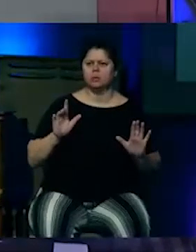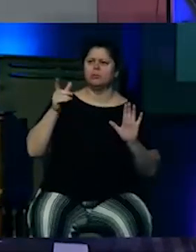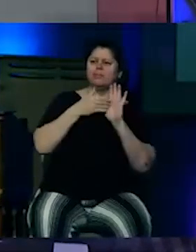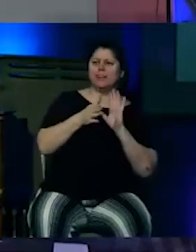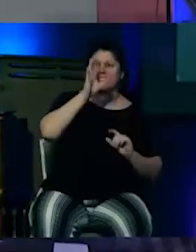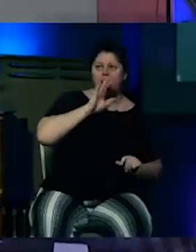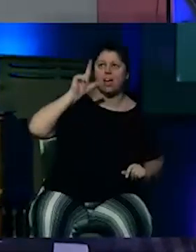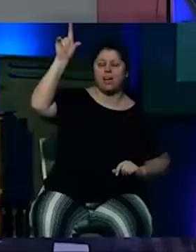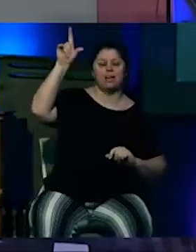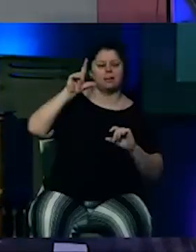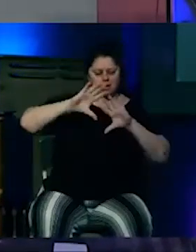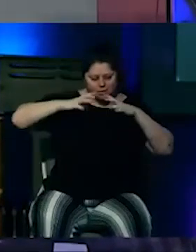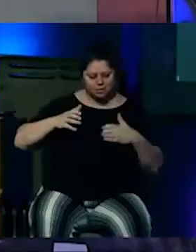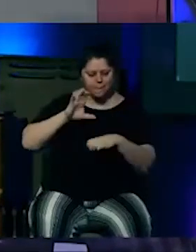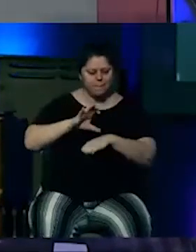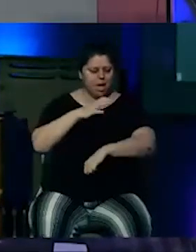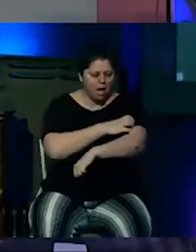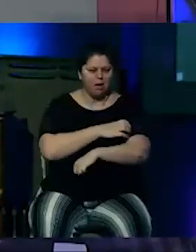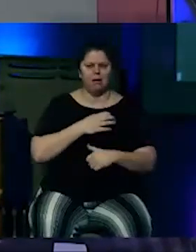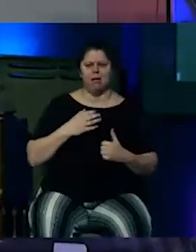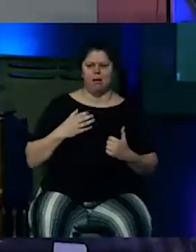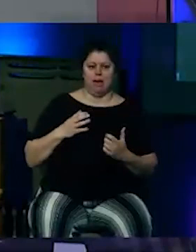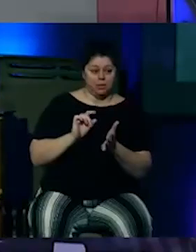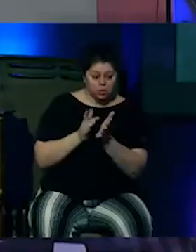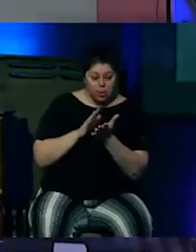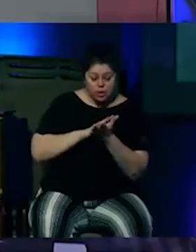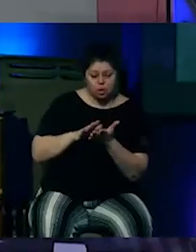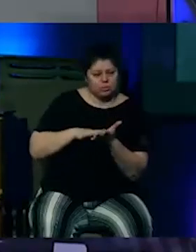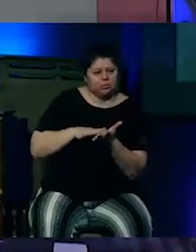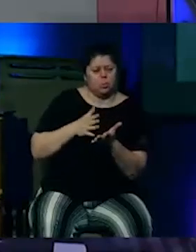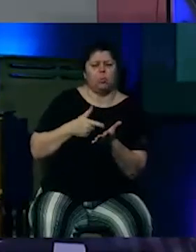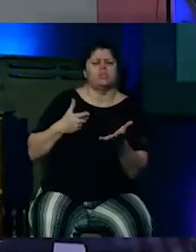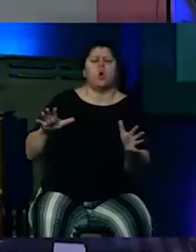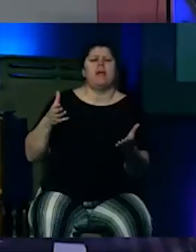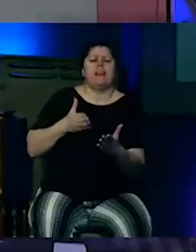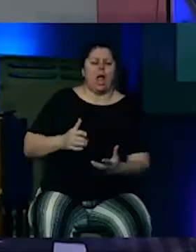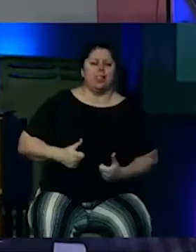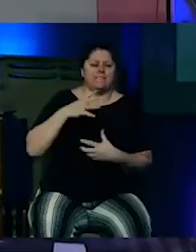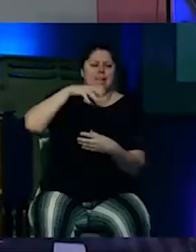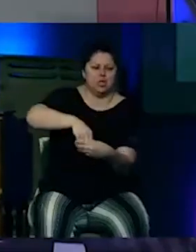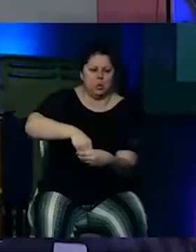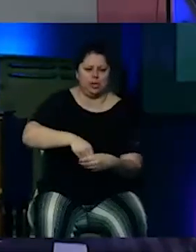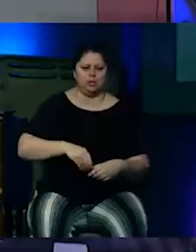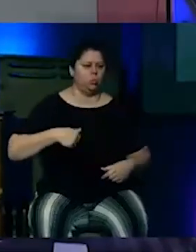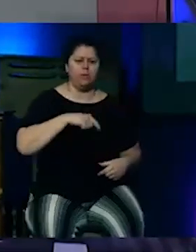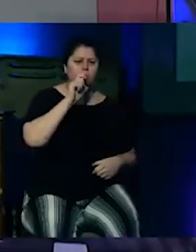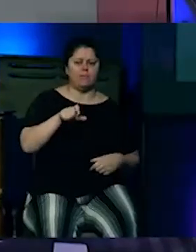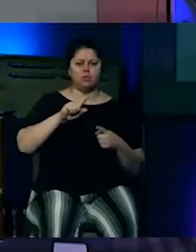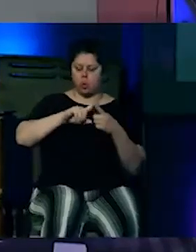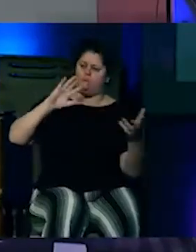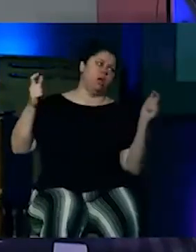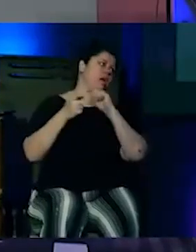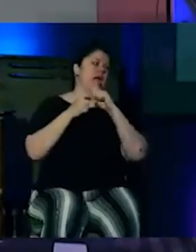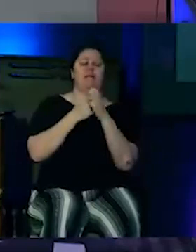the body and of scripture to live into what is already there, as opposed to thinking we need to make everything new again.